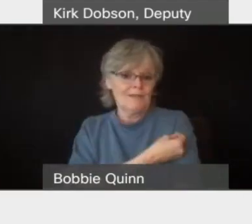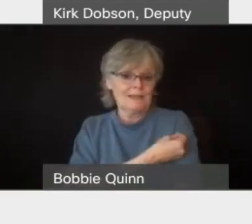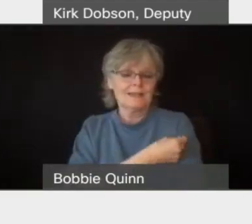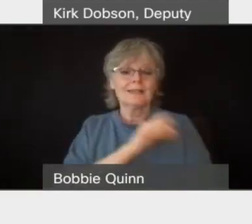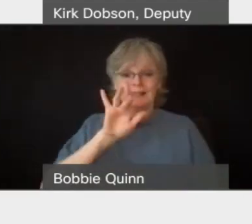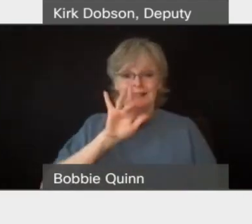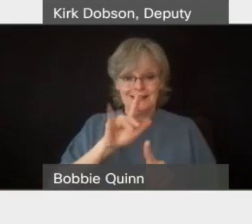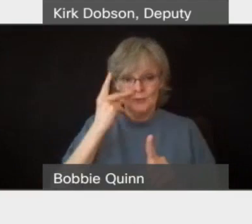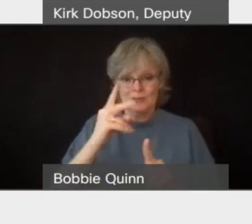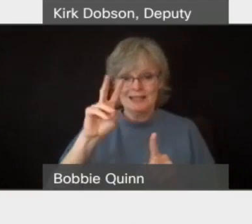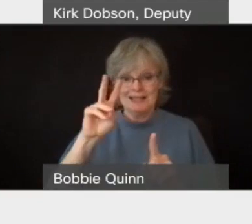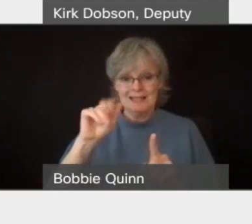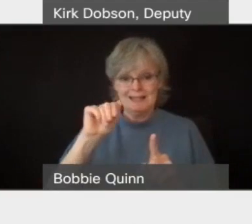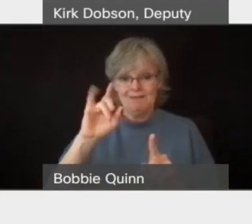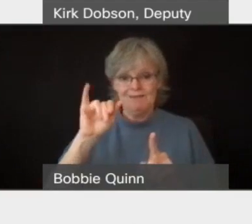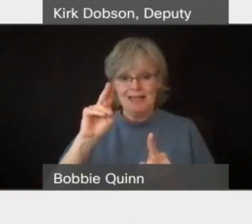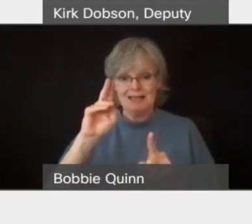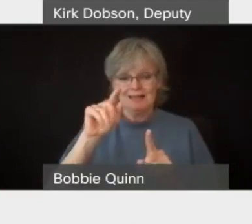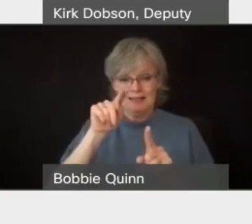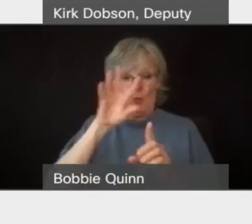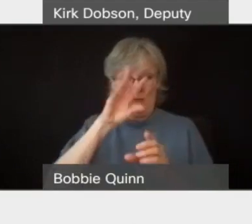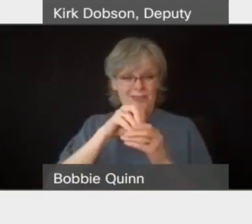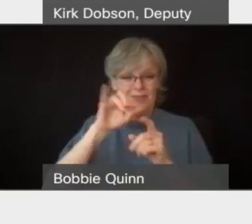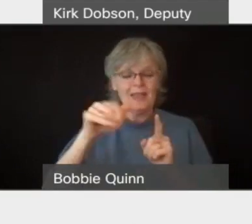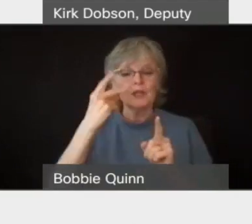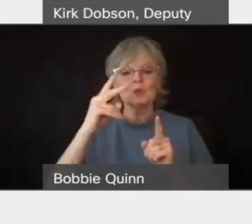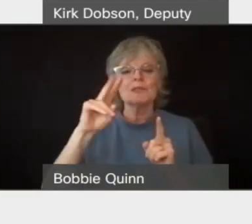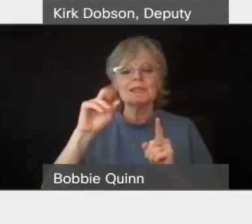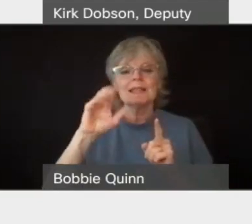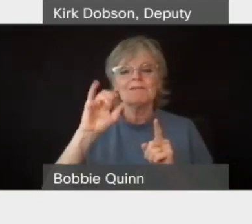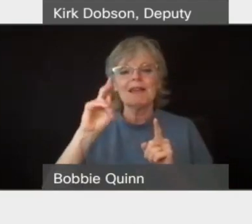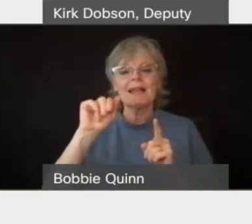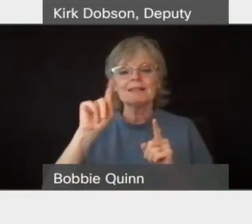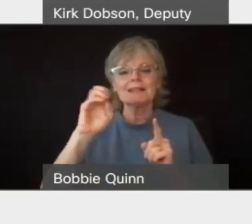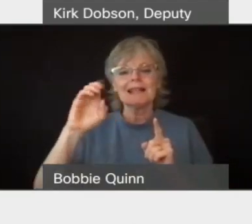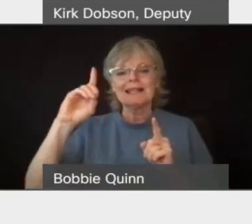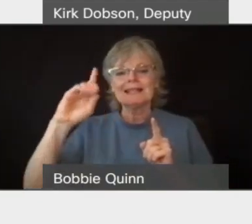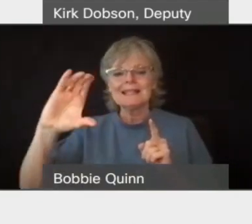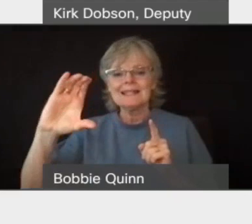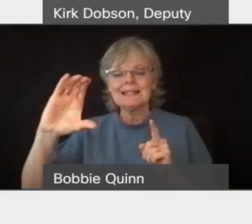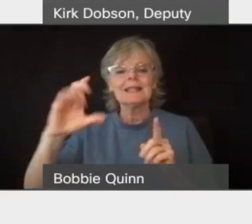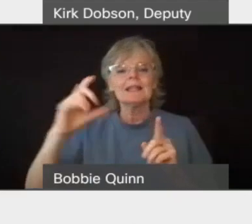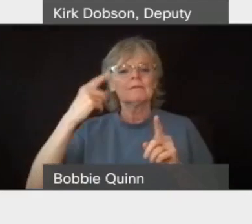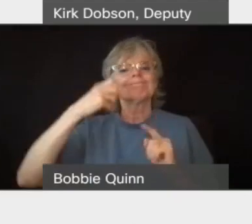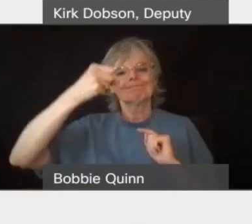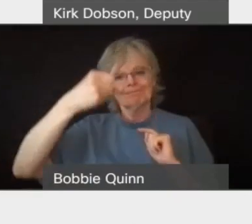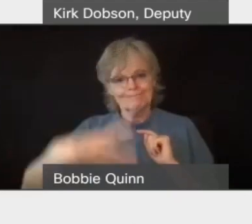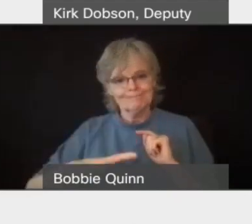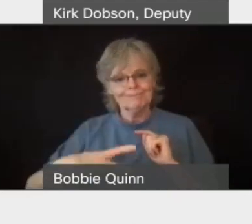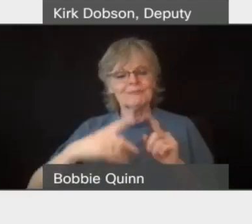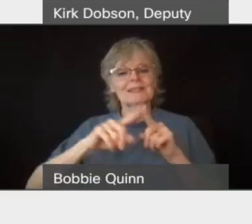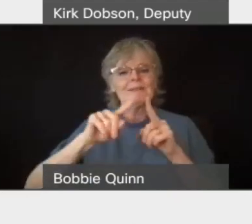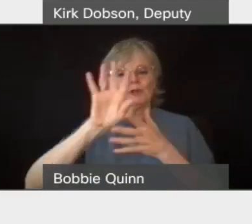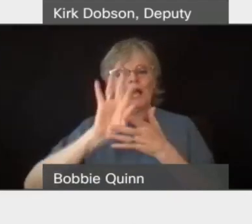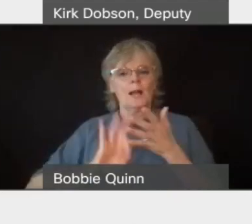Vaccinate DC within that portal, you will also see all of the other options for registering to